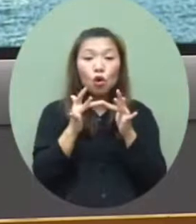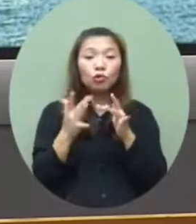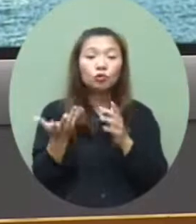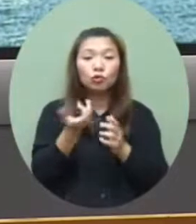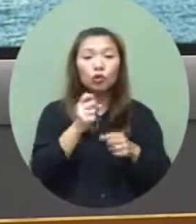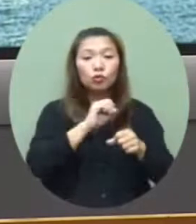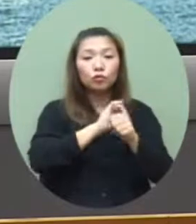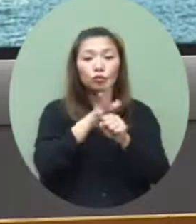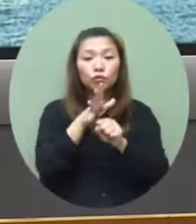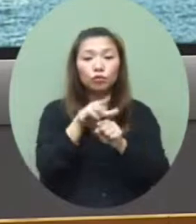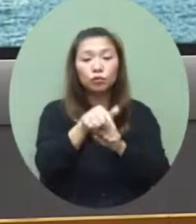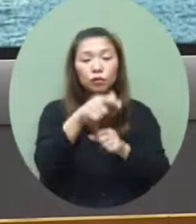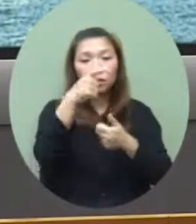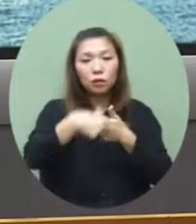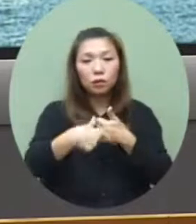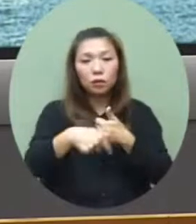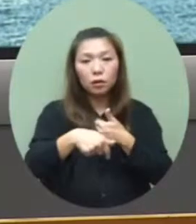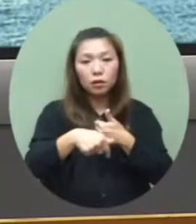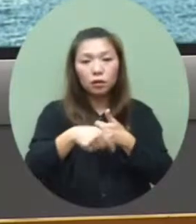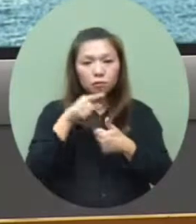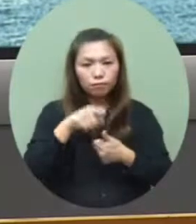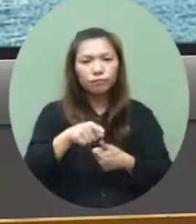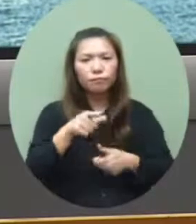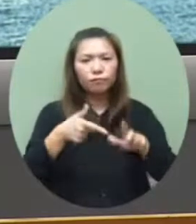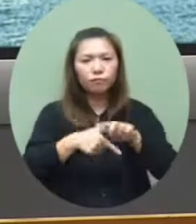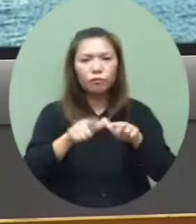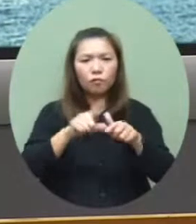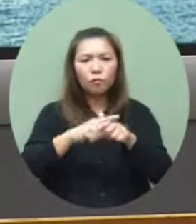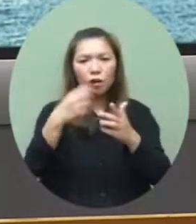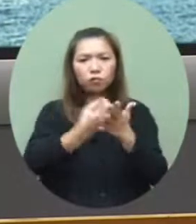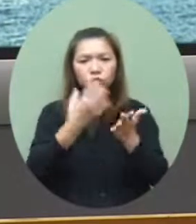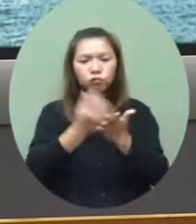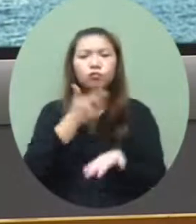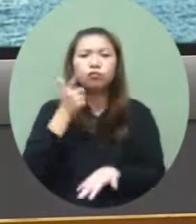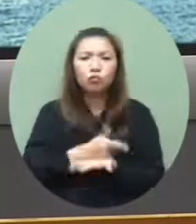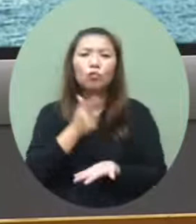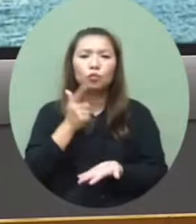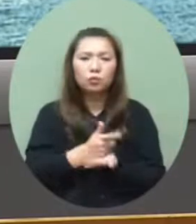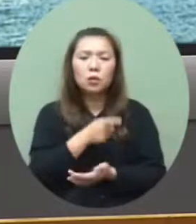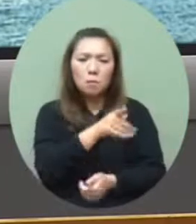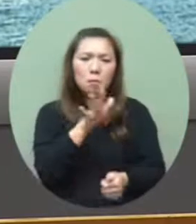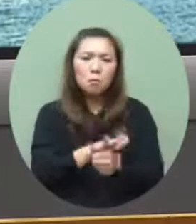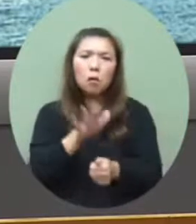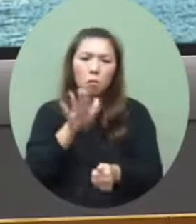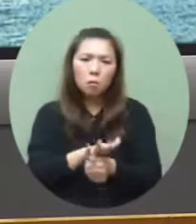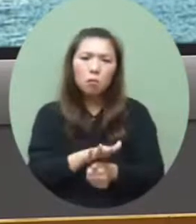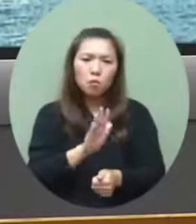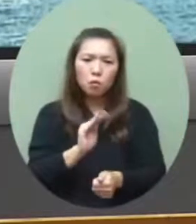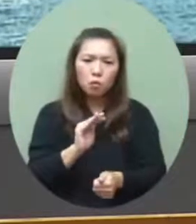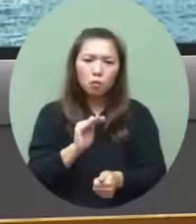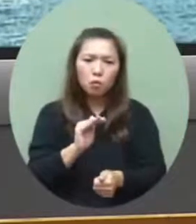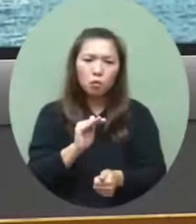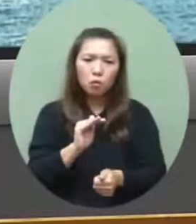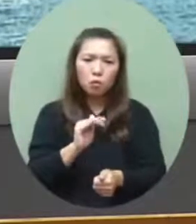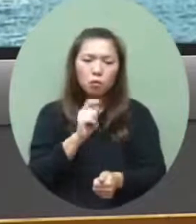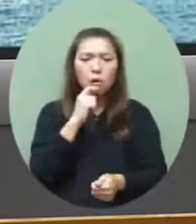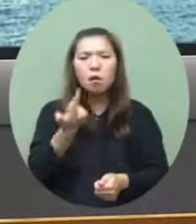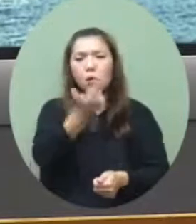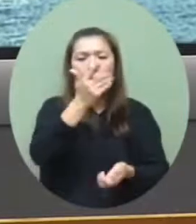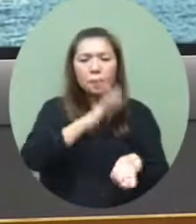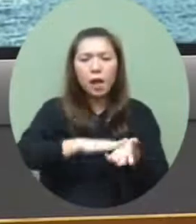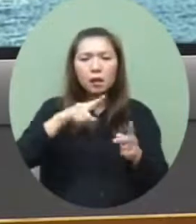This measure is important because we can discharge more patients to the private hospital so that we can have more beds in the